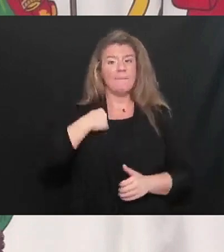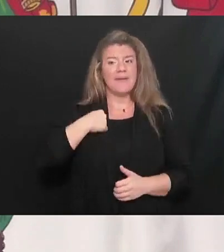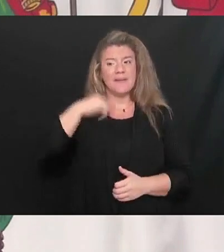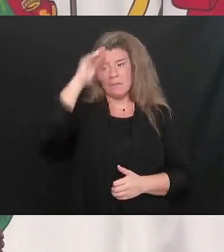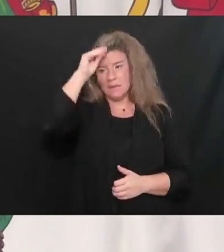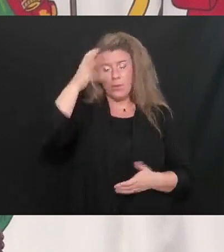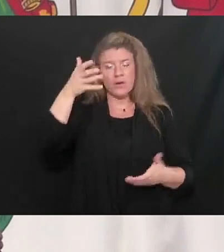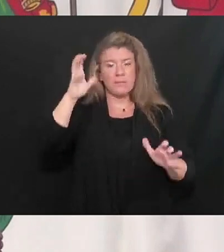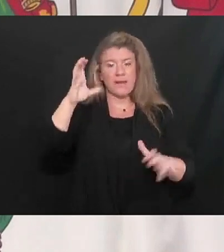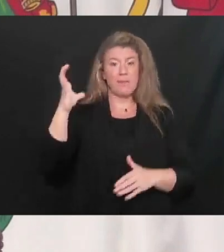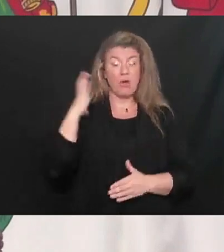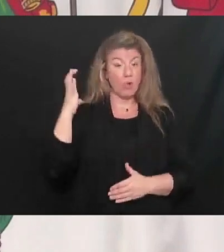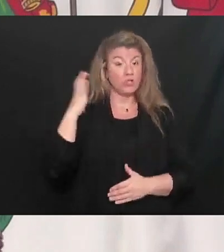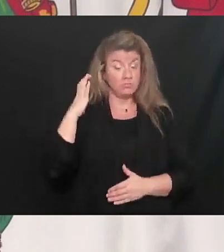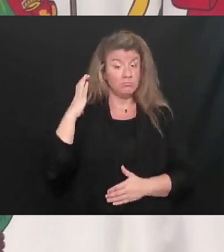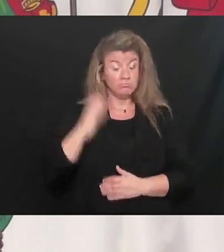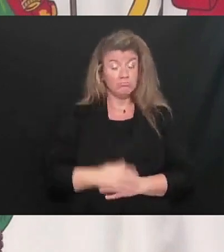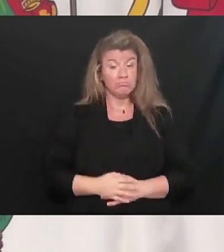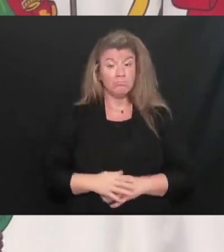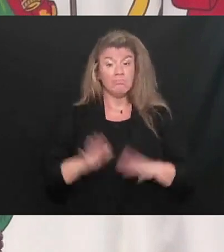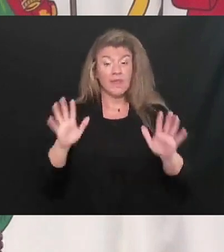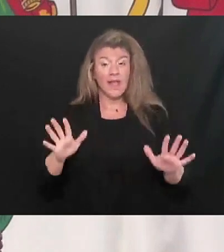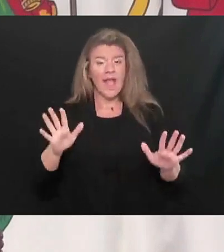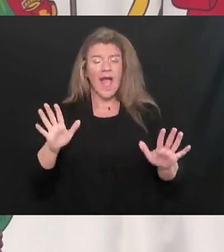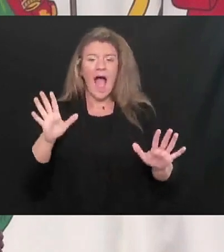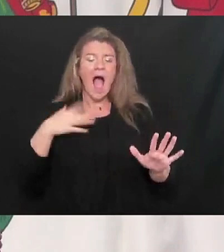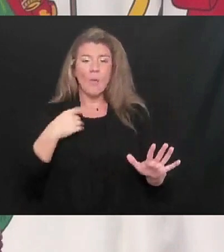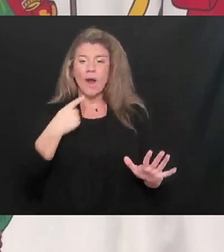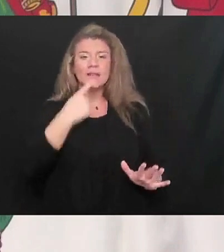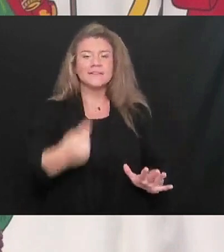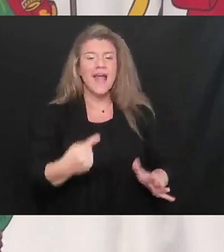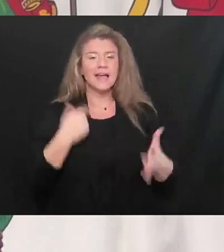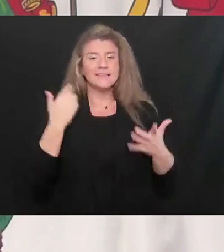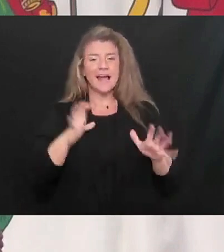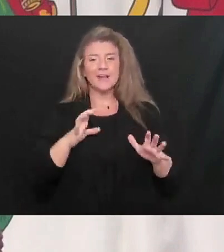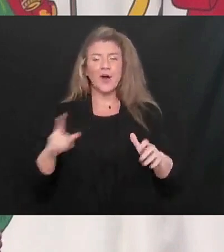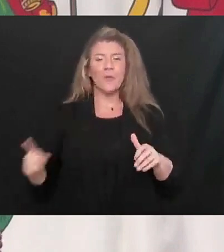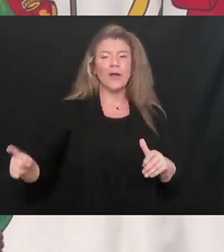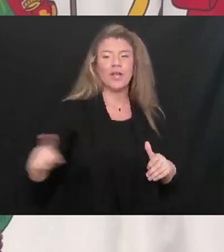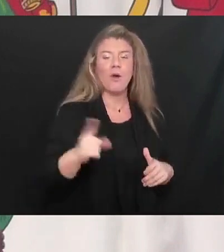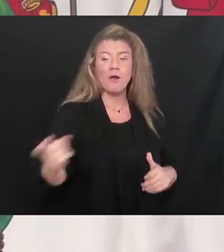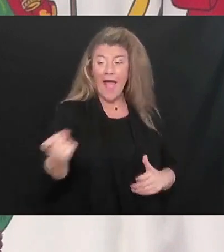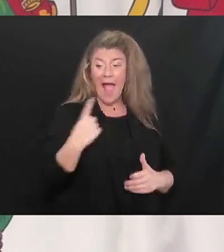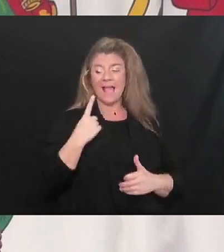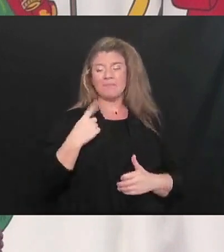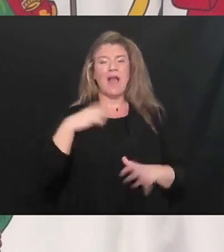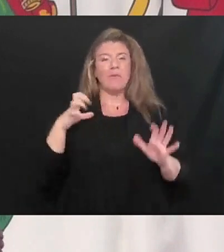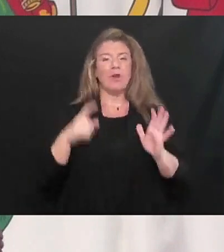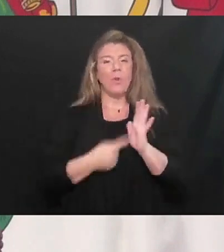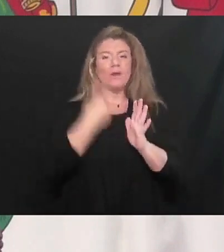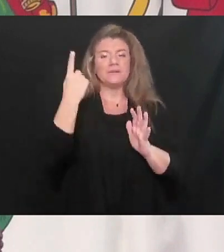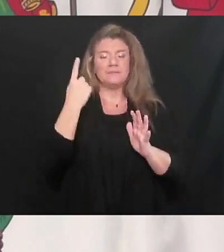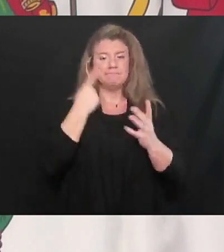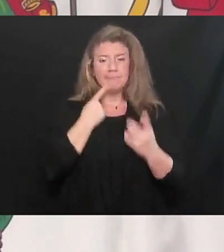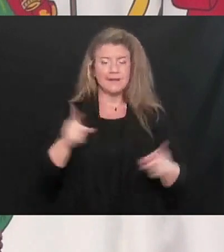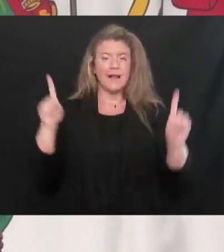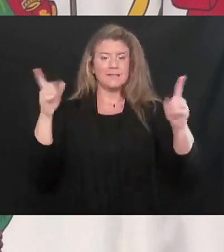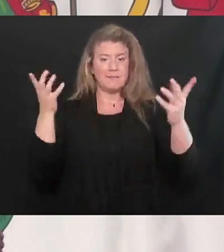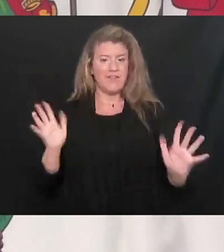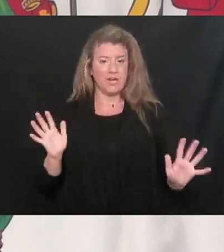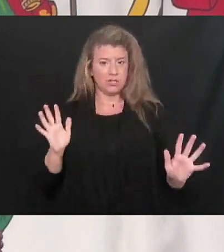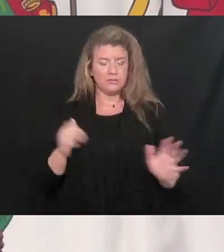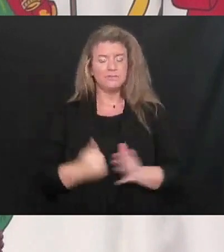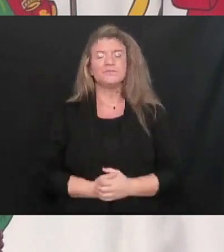And I want to address this because I know I have a bunch of questions and everything, and I want to just do it really one time and get it over